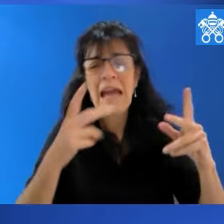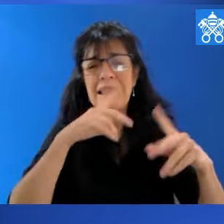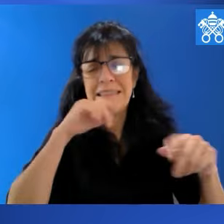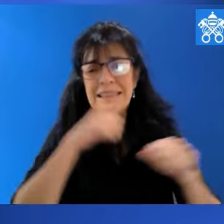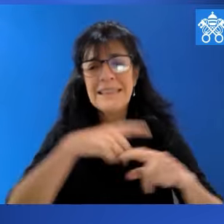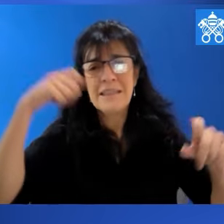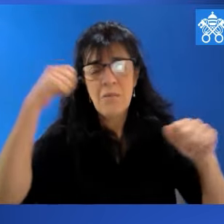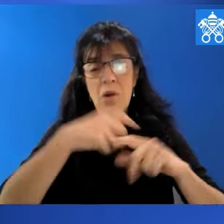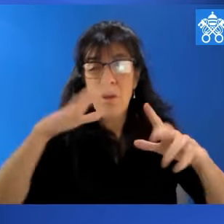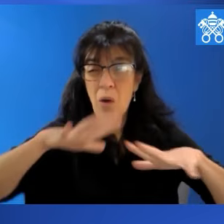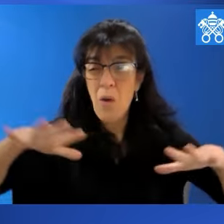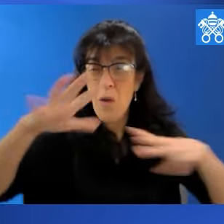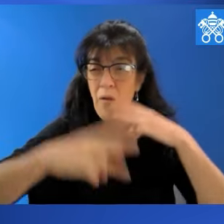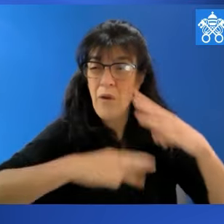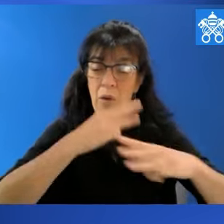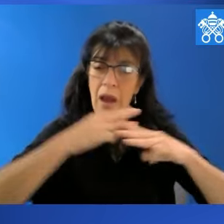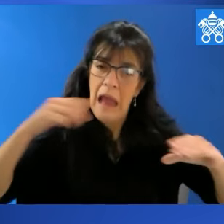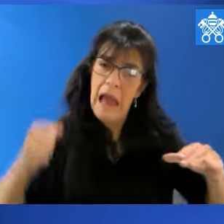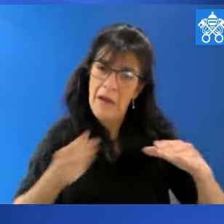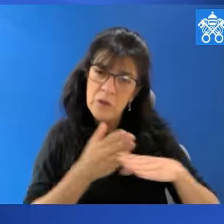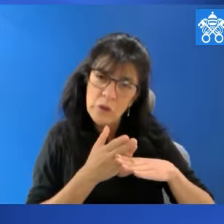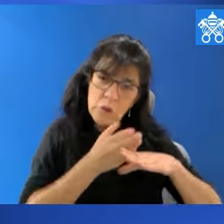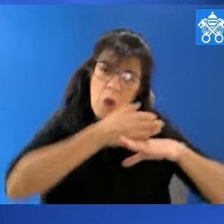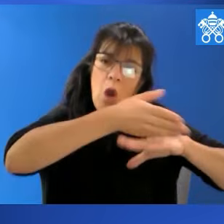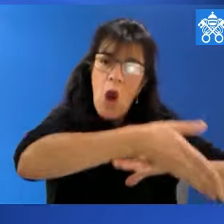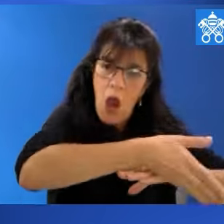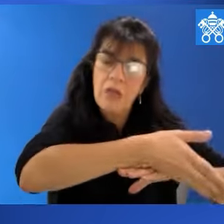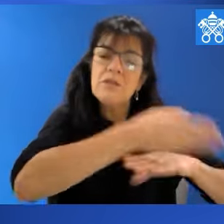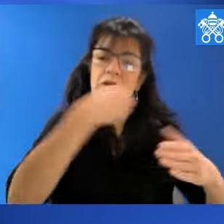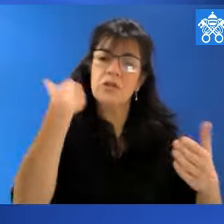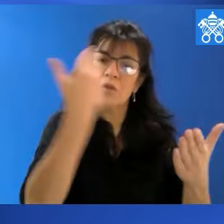cross in order to reach their destination.